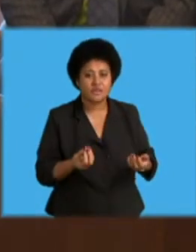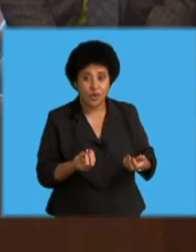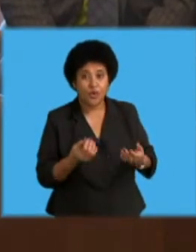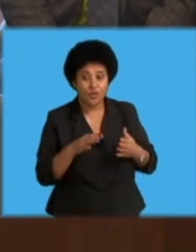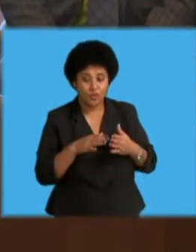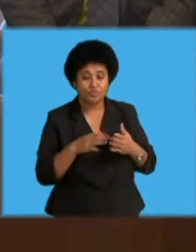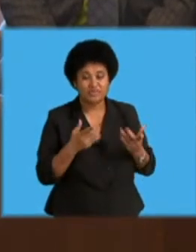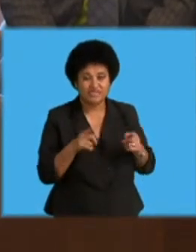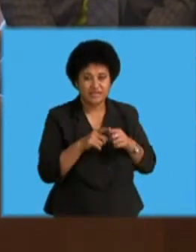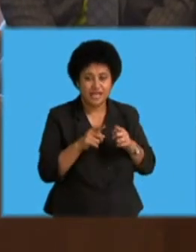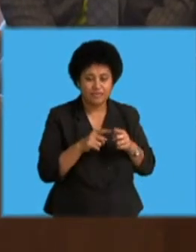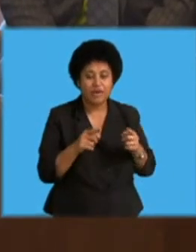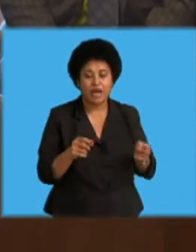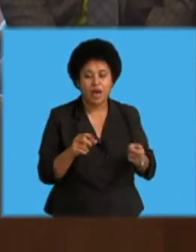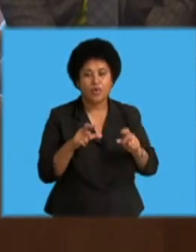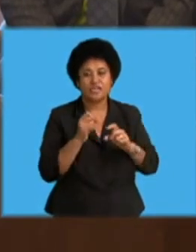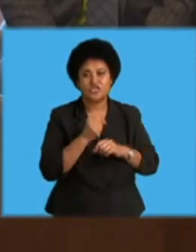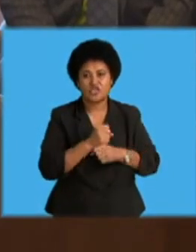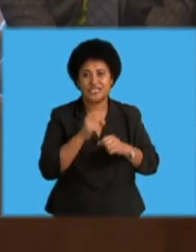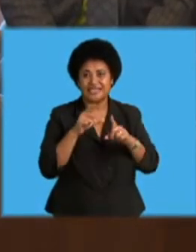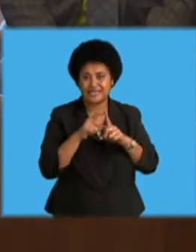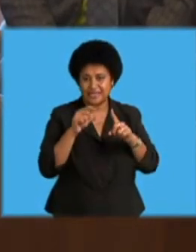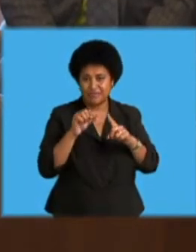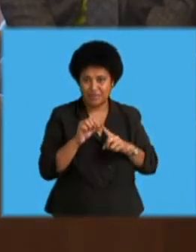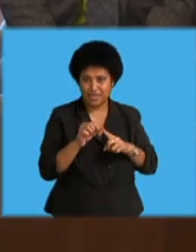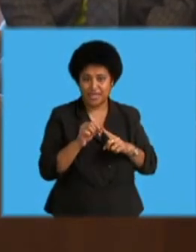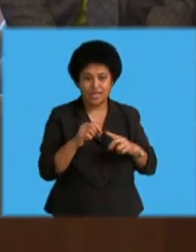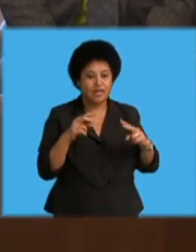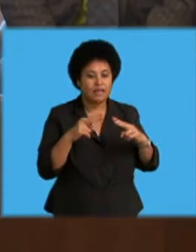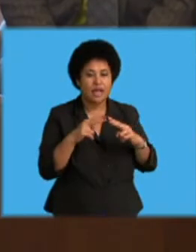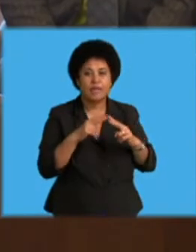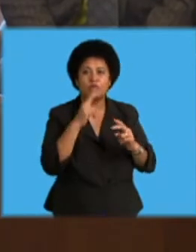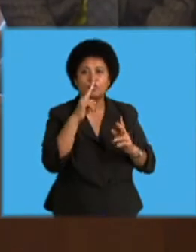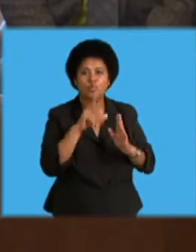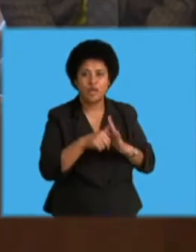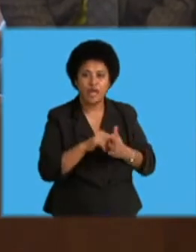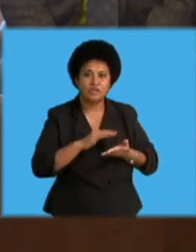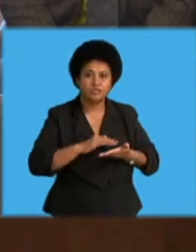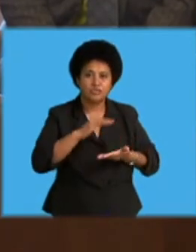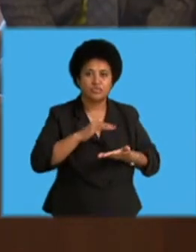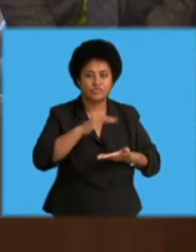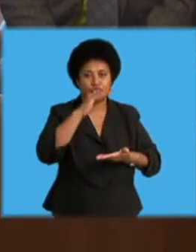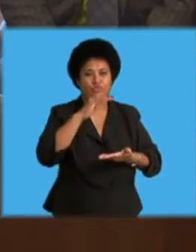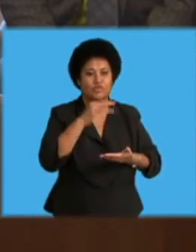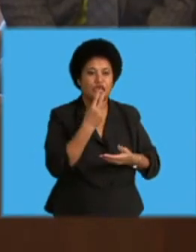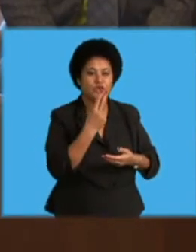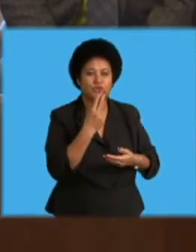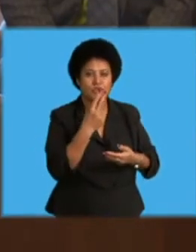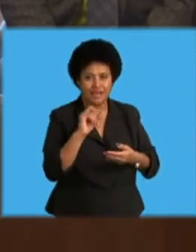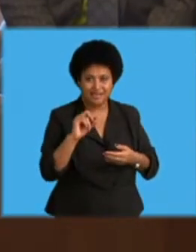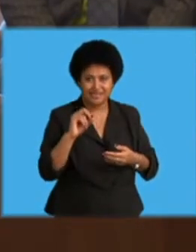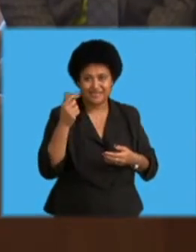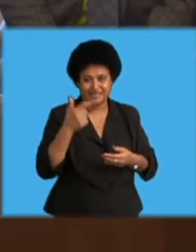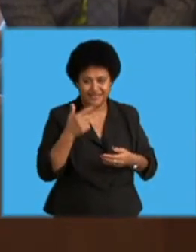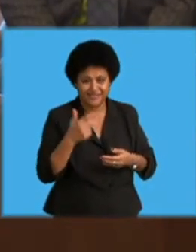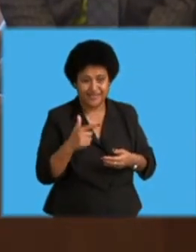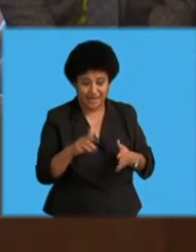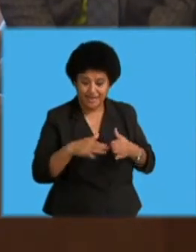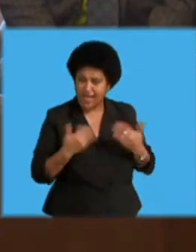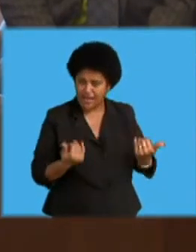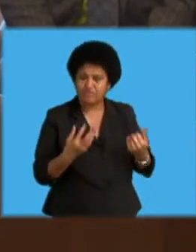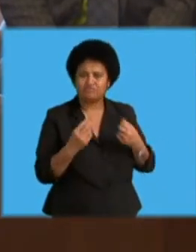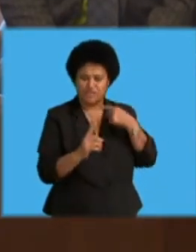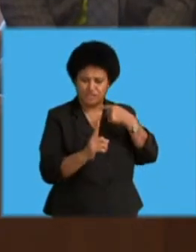GDP has almost doubled to $10.6 billion in 2017. Madam Speaker, we are in a very